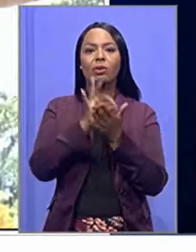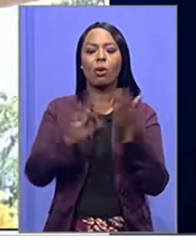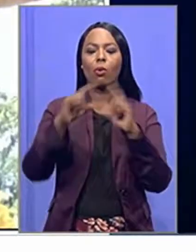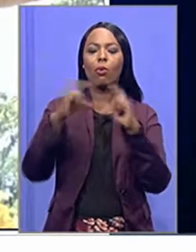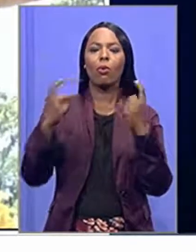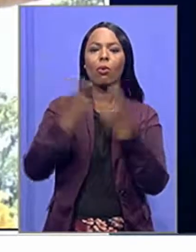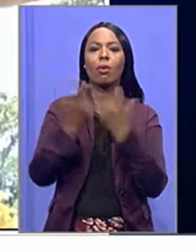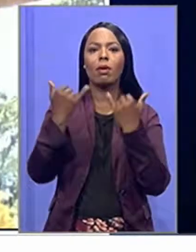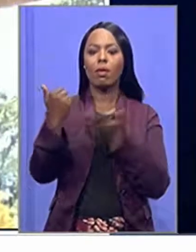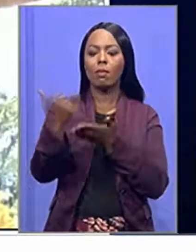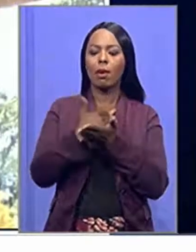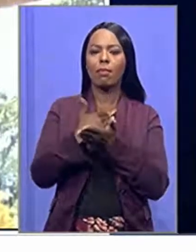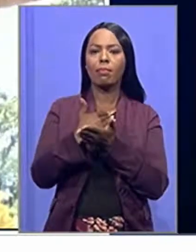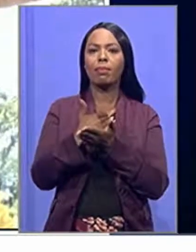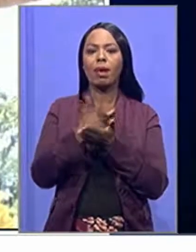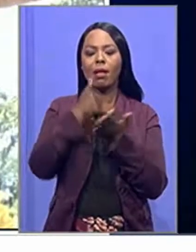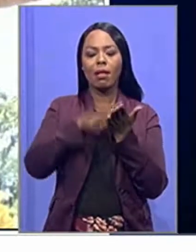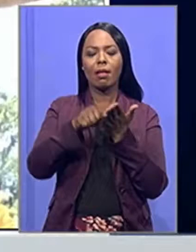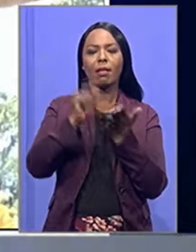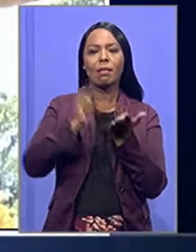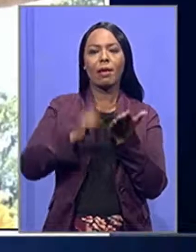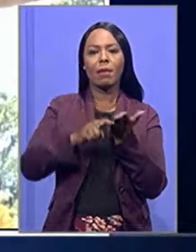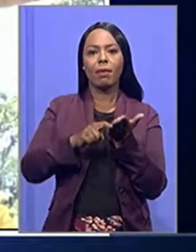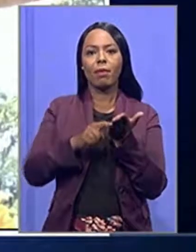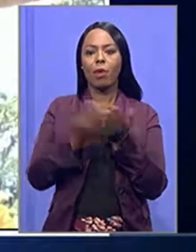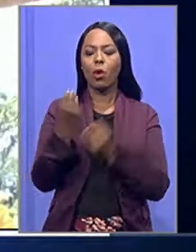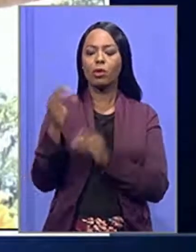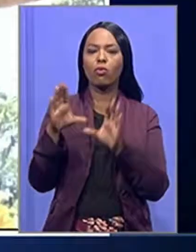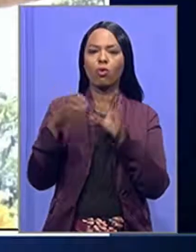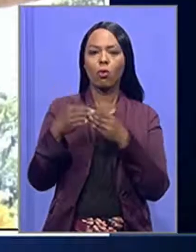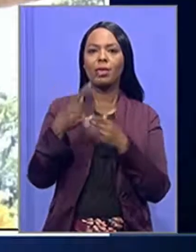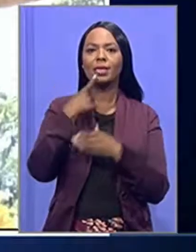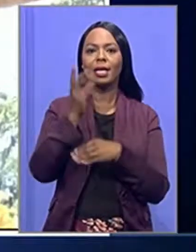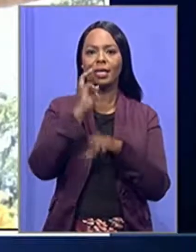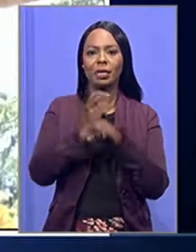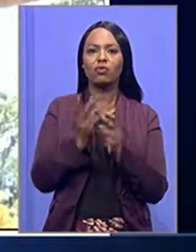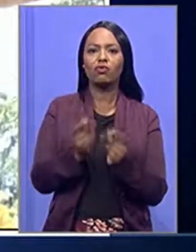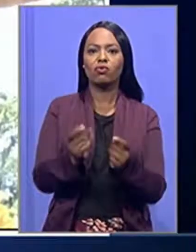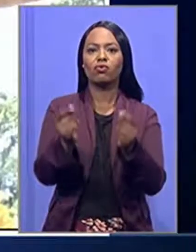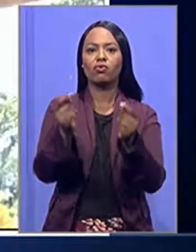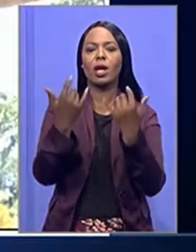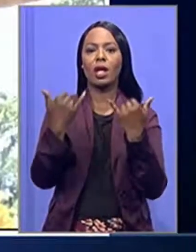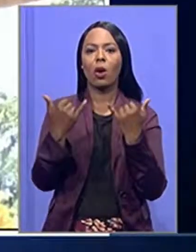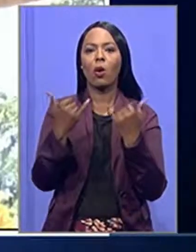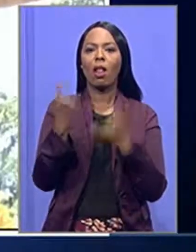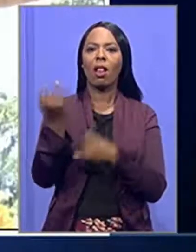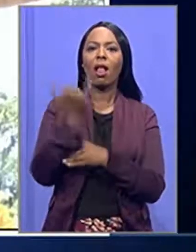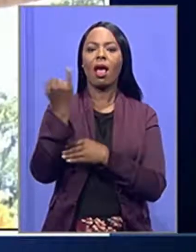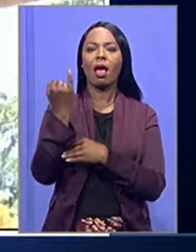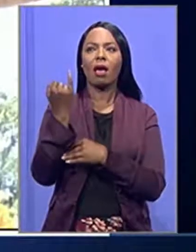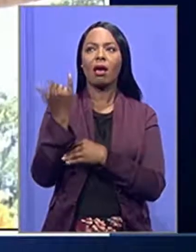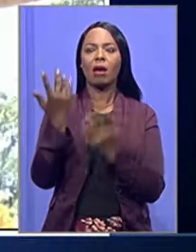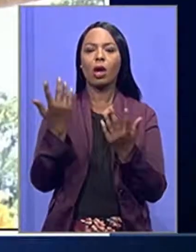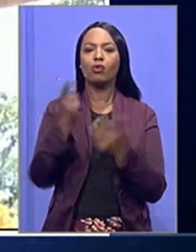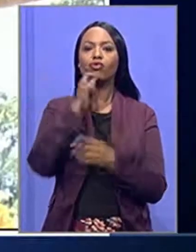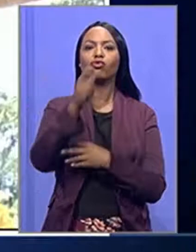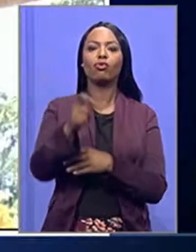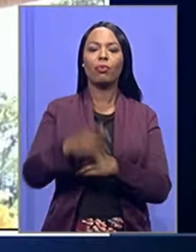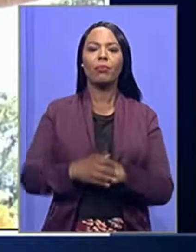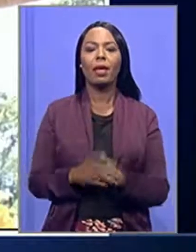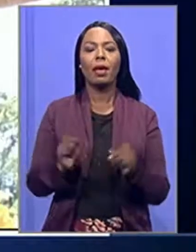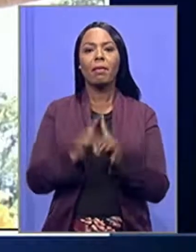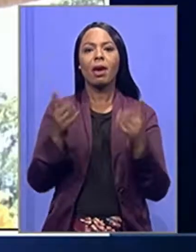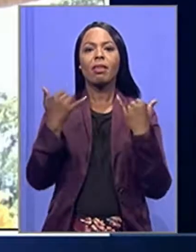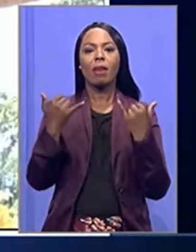it in our WhatsApp group, and we decided that we need to attend to it as if it is true or an original letter. But we